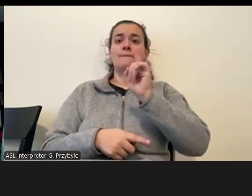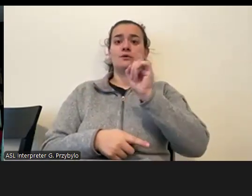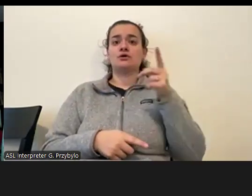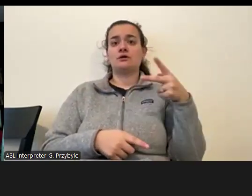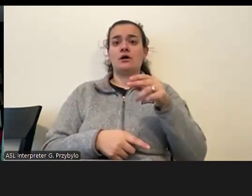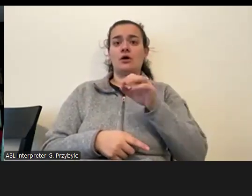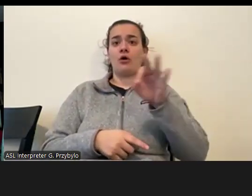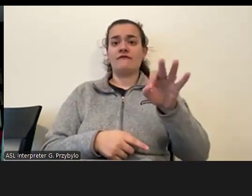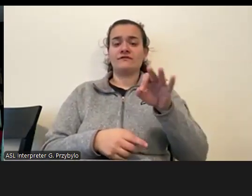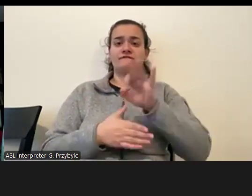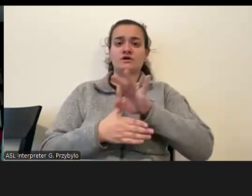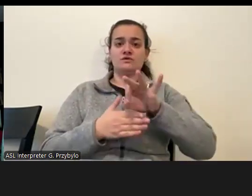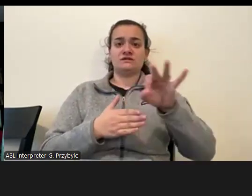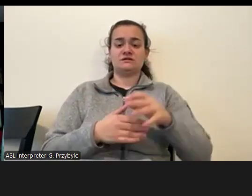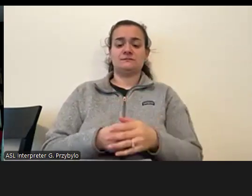frequency.